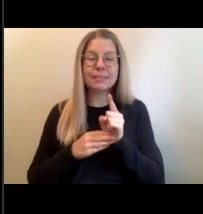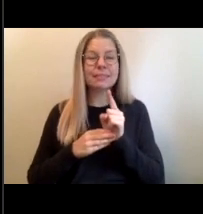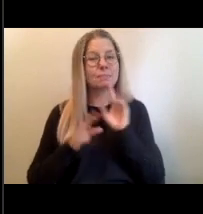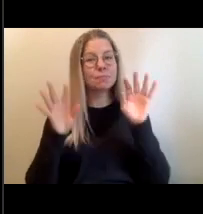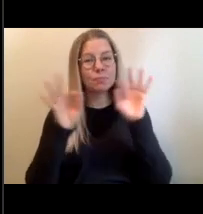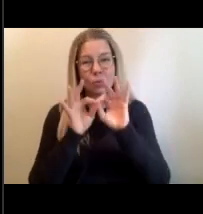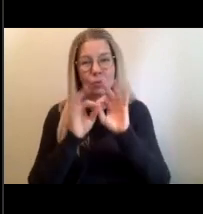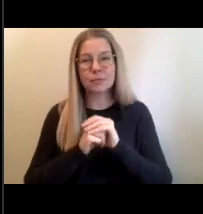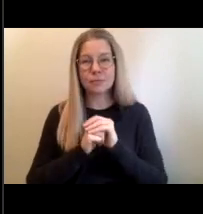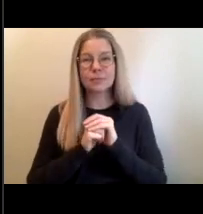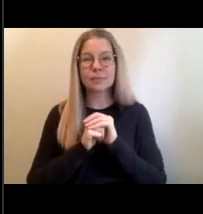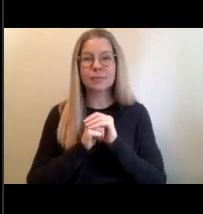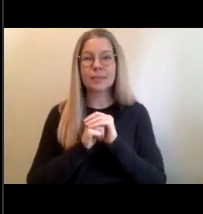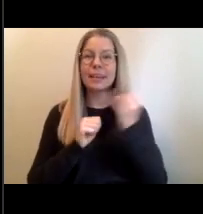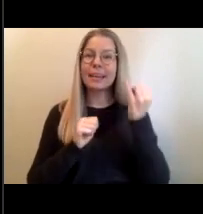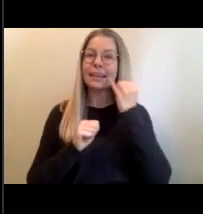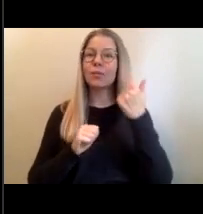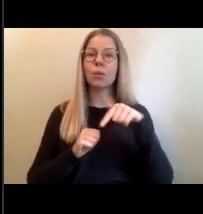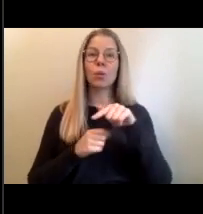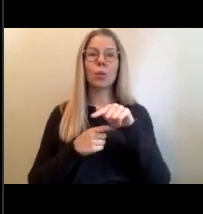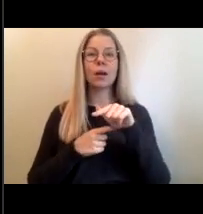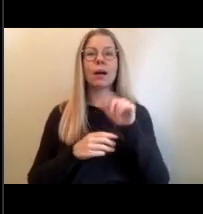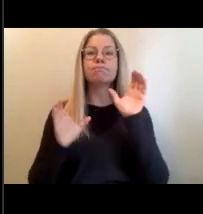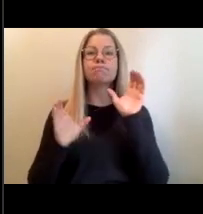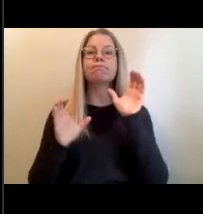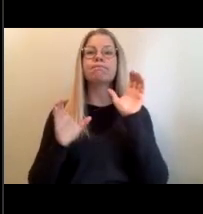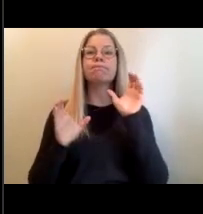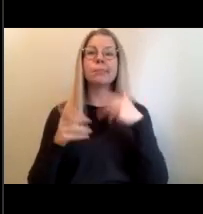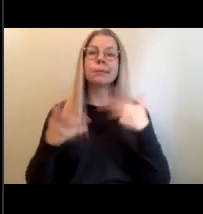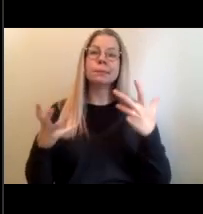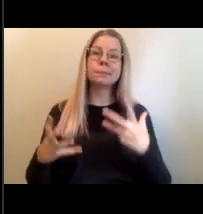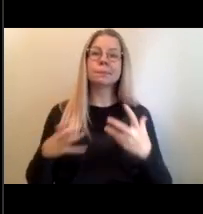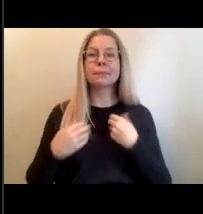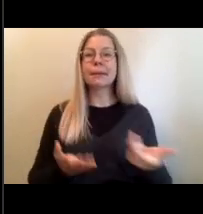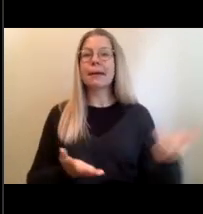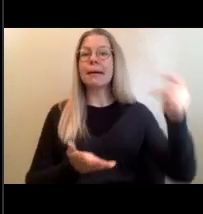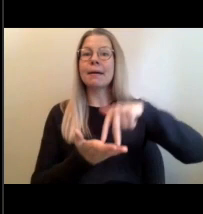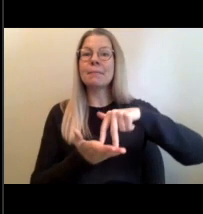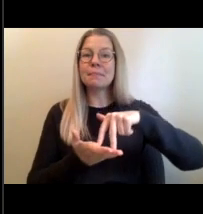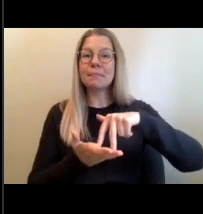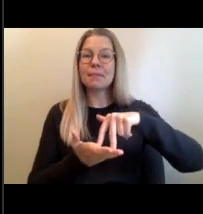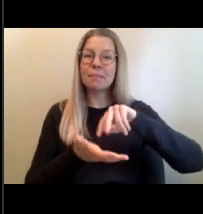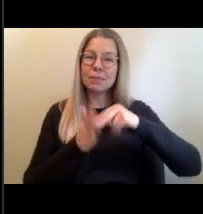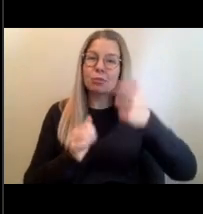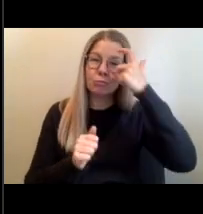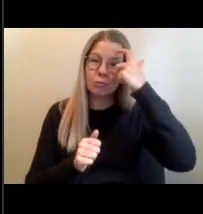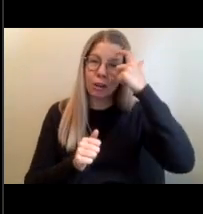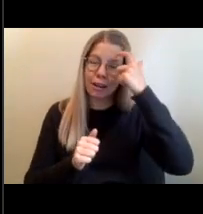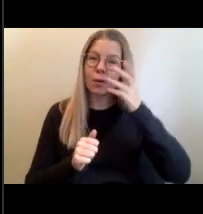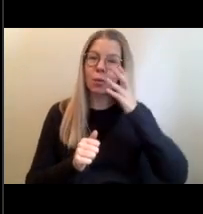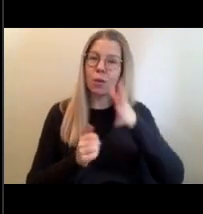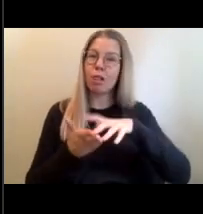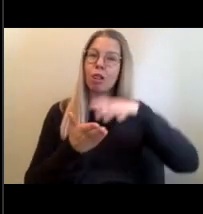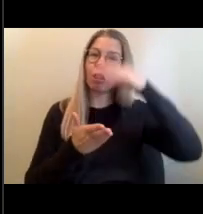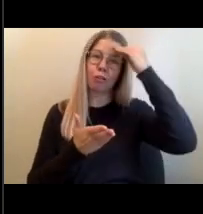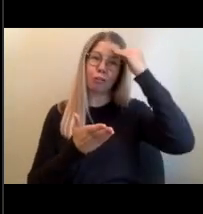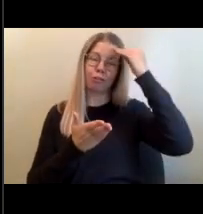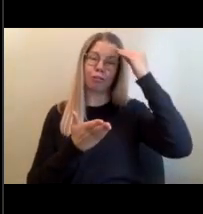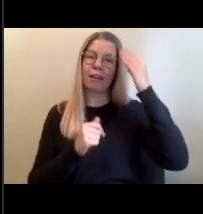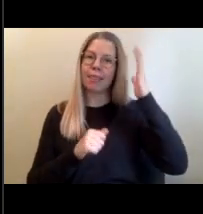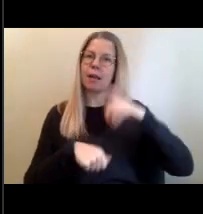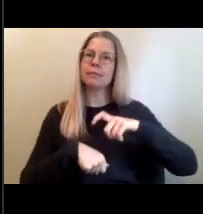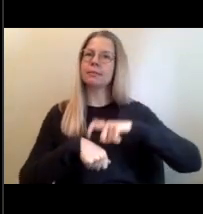brain that this is a time to be awake. And so as you progress and you continue